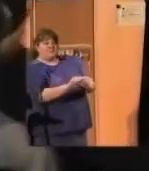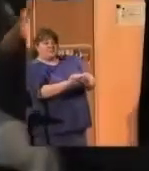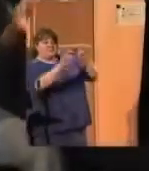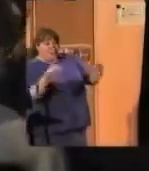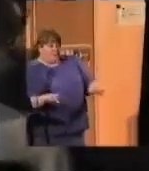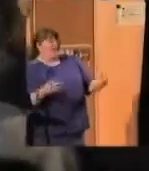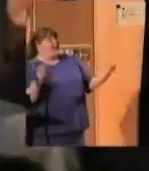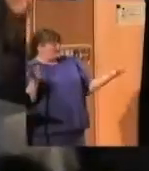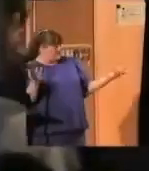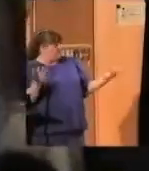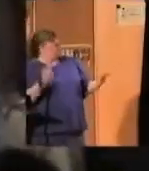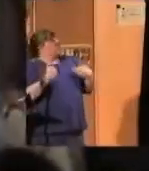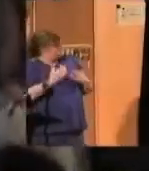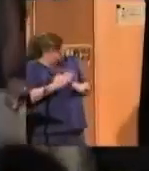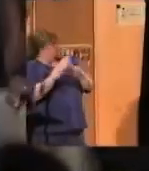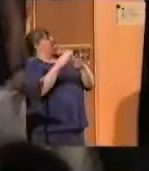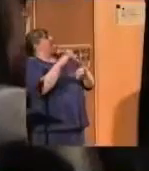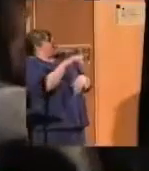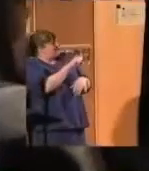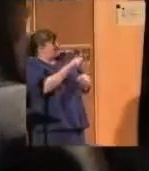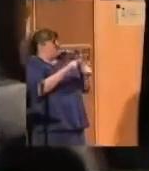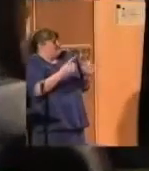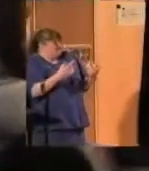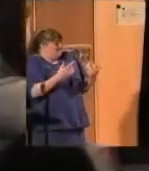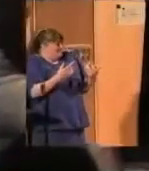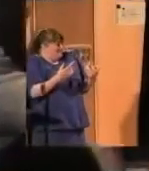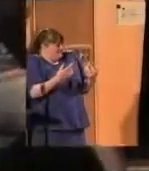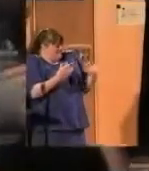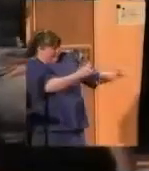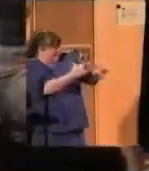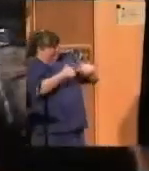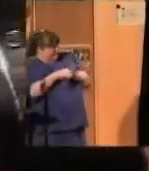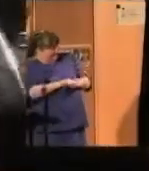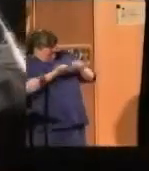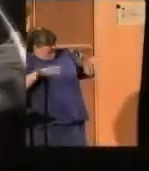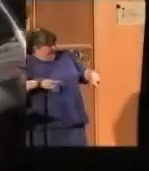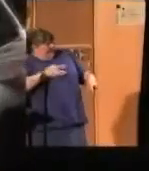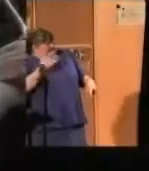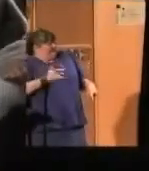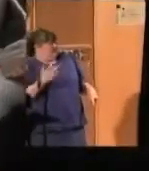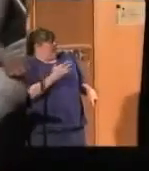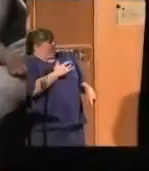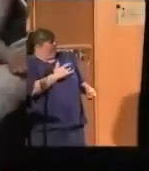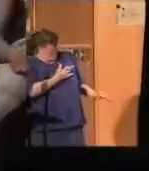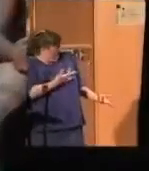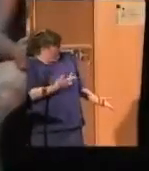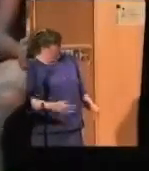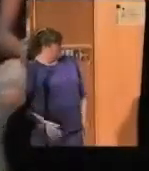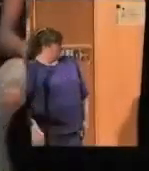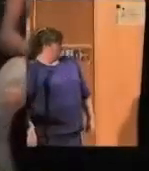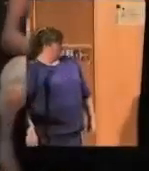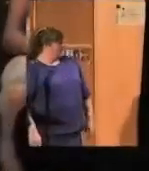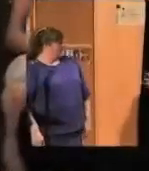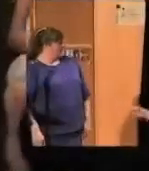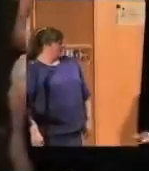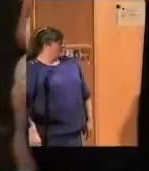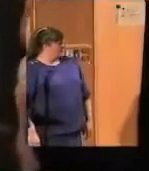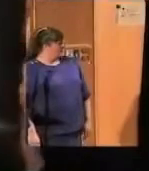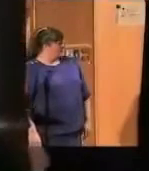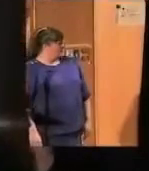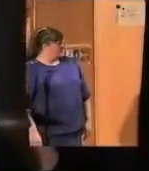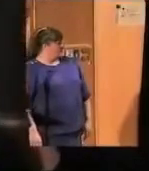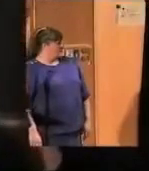barriers, but everything is relative. It's the same thing. Except I don't have the same options that you do, do I?